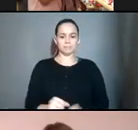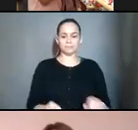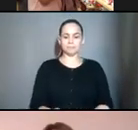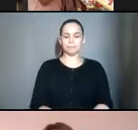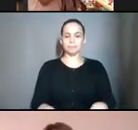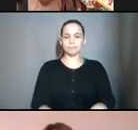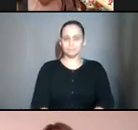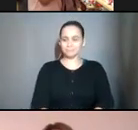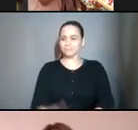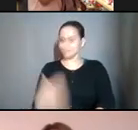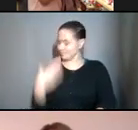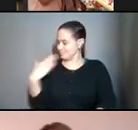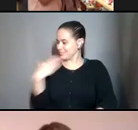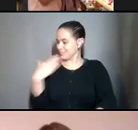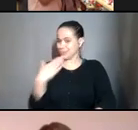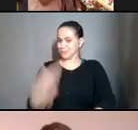Thank you, Laura.